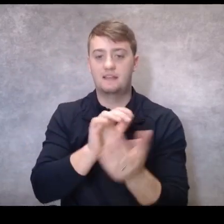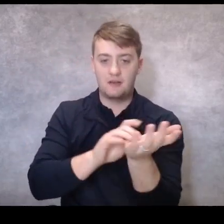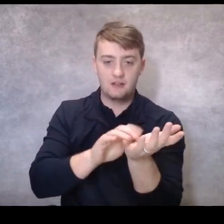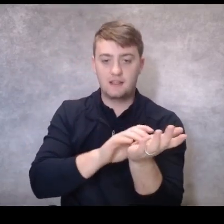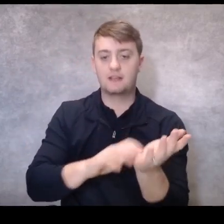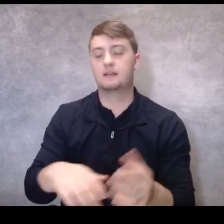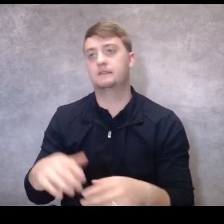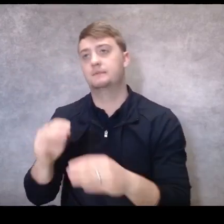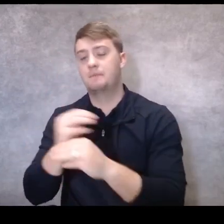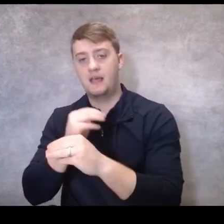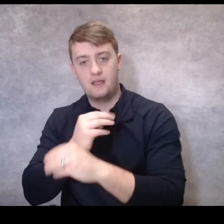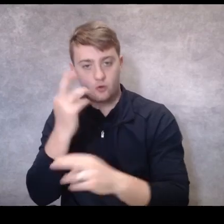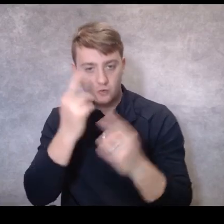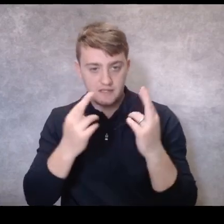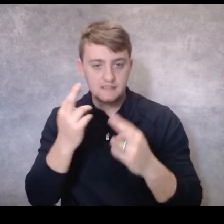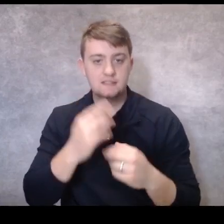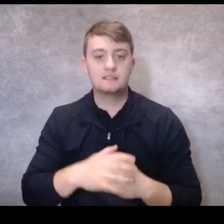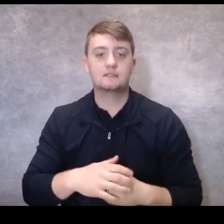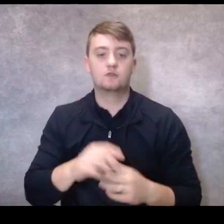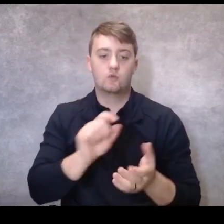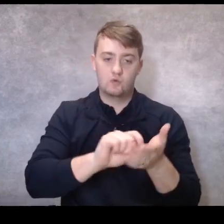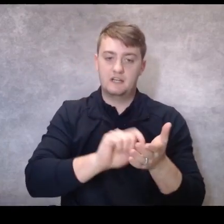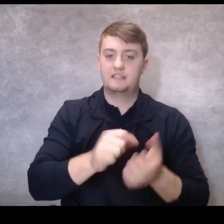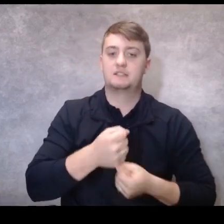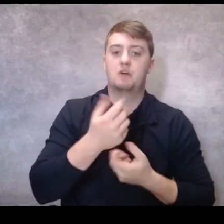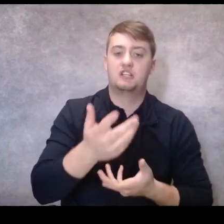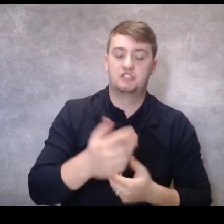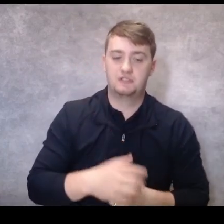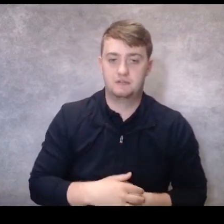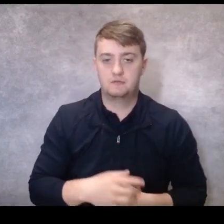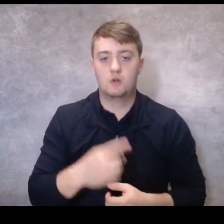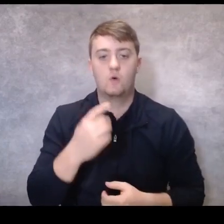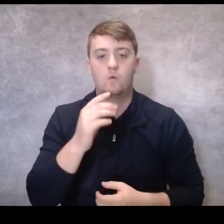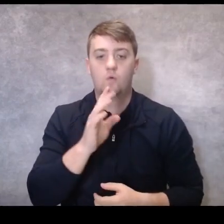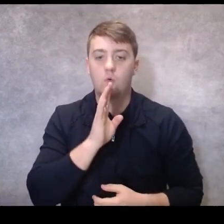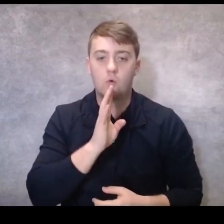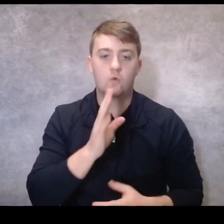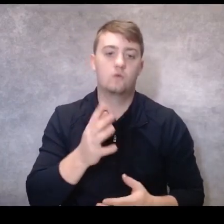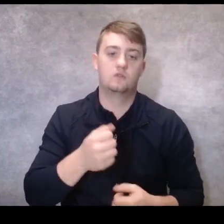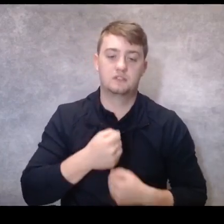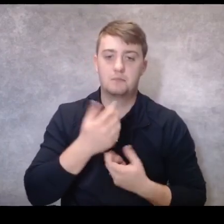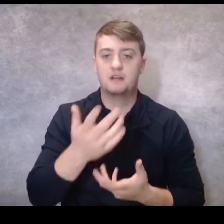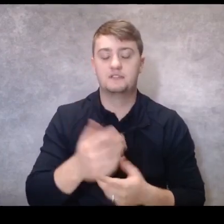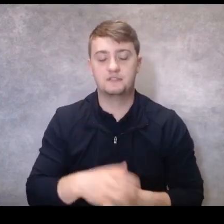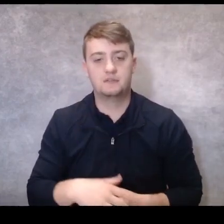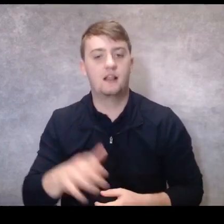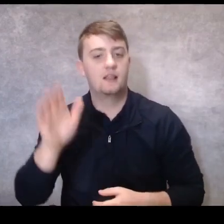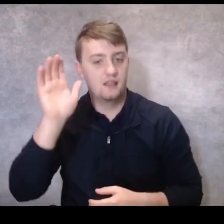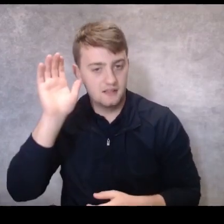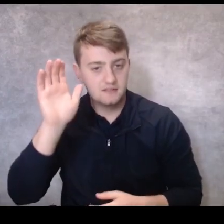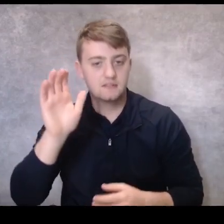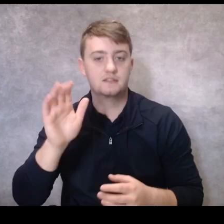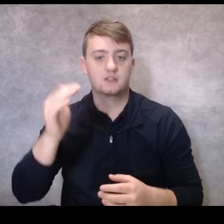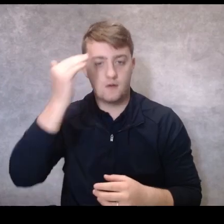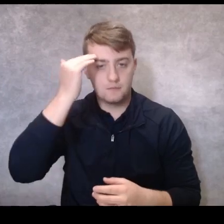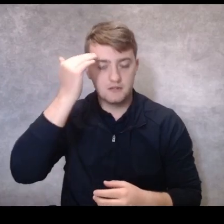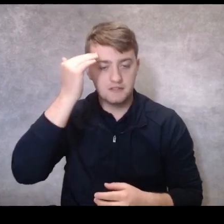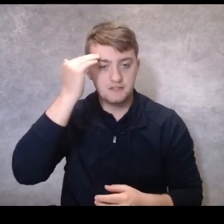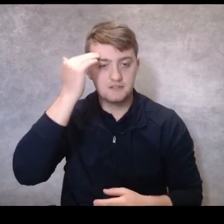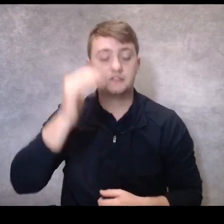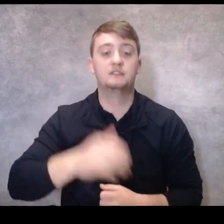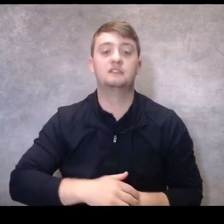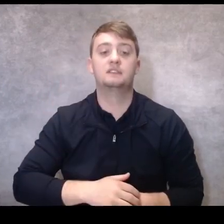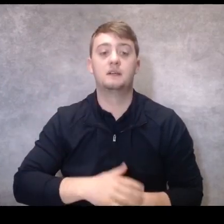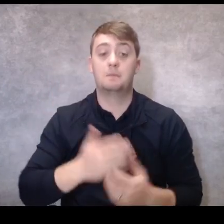calculation, math reasoning, written expression, oral expression, and listening